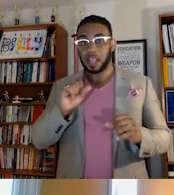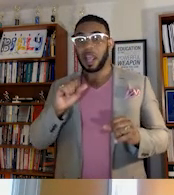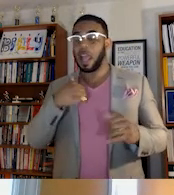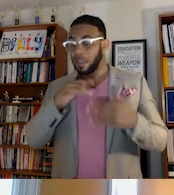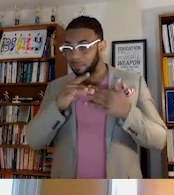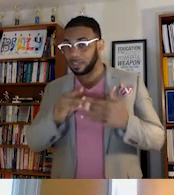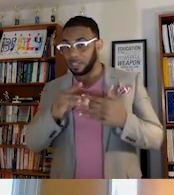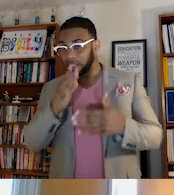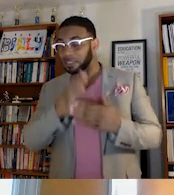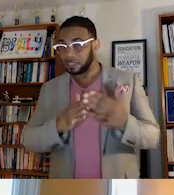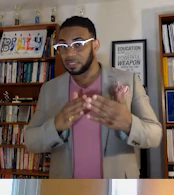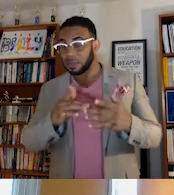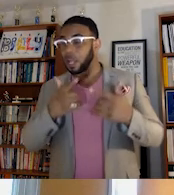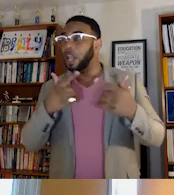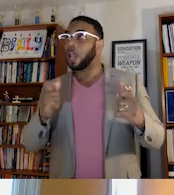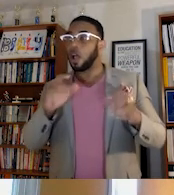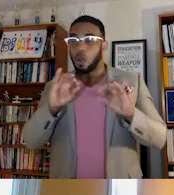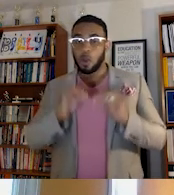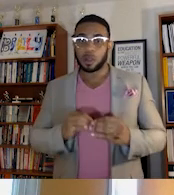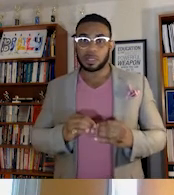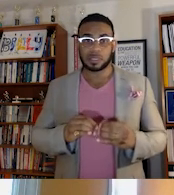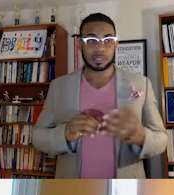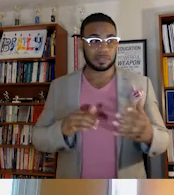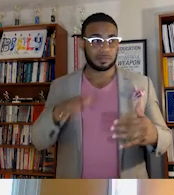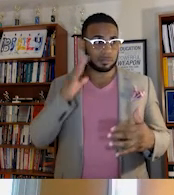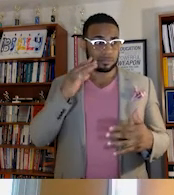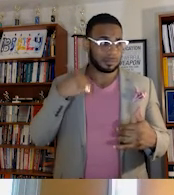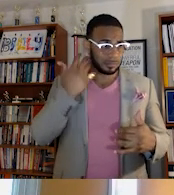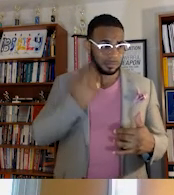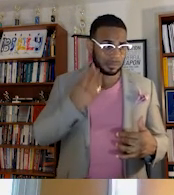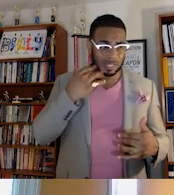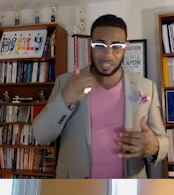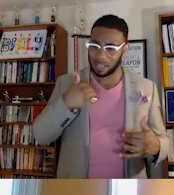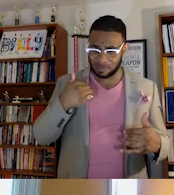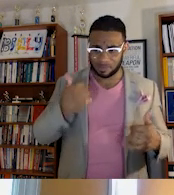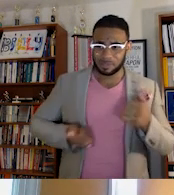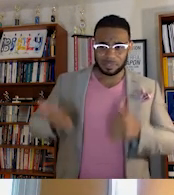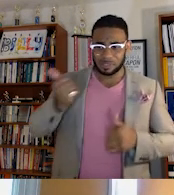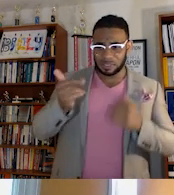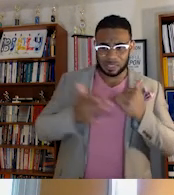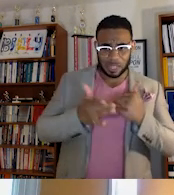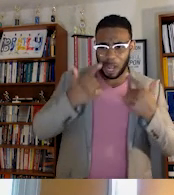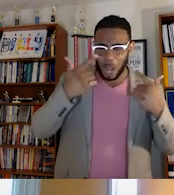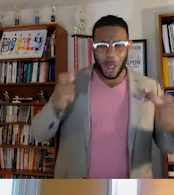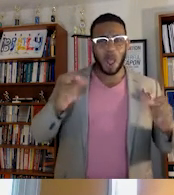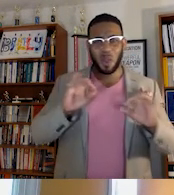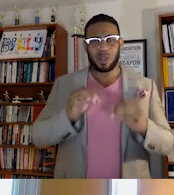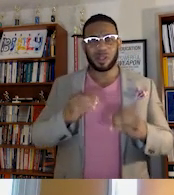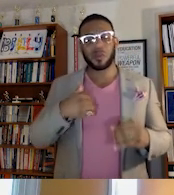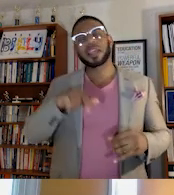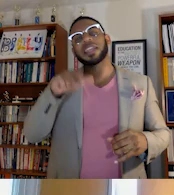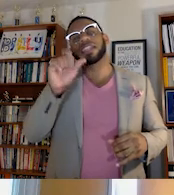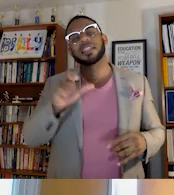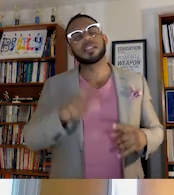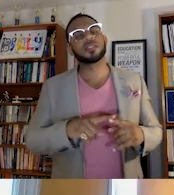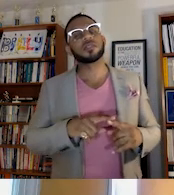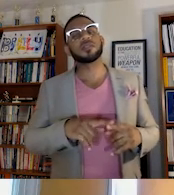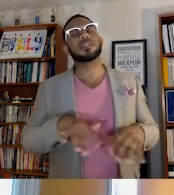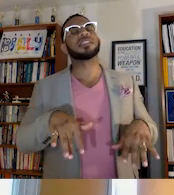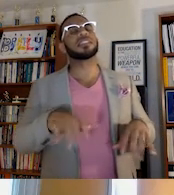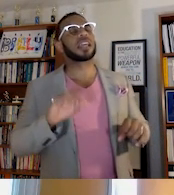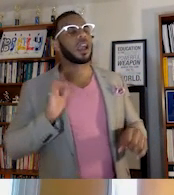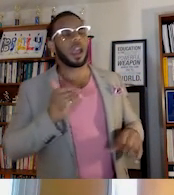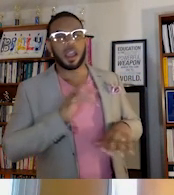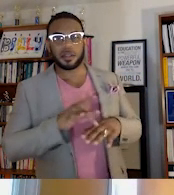led some large organizations. I've been head of technology at large organizations. We need to take